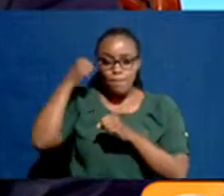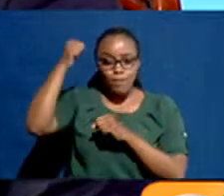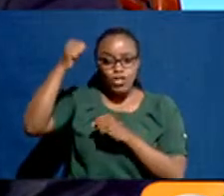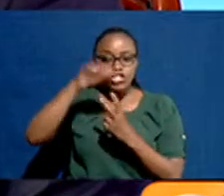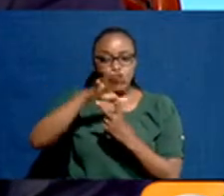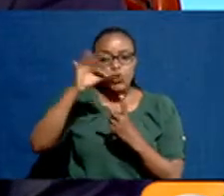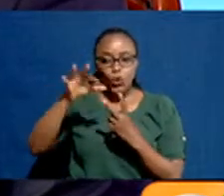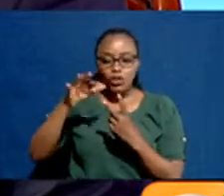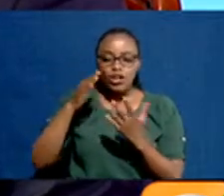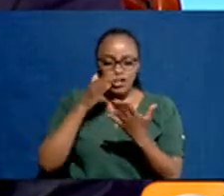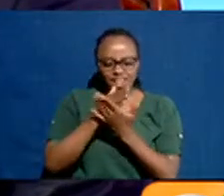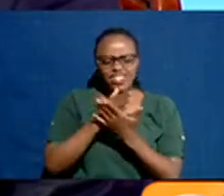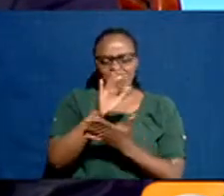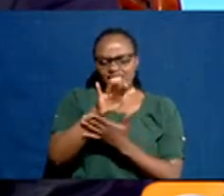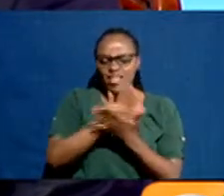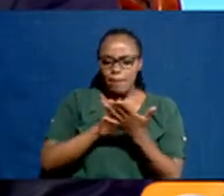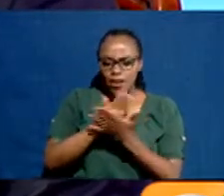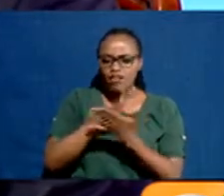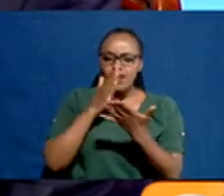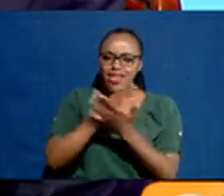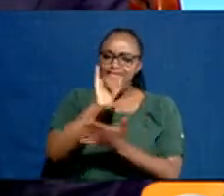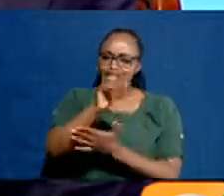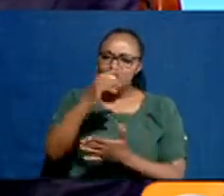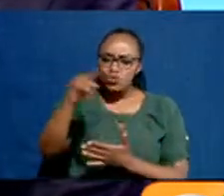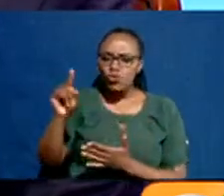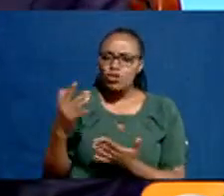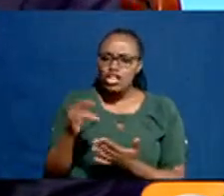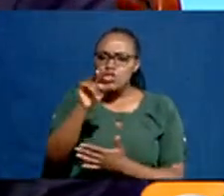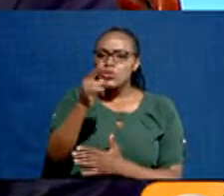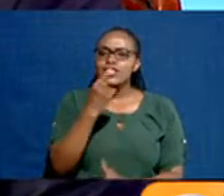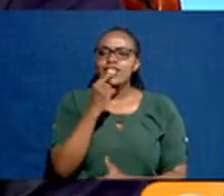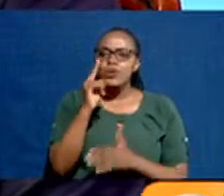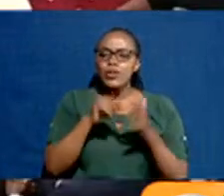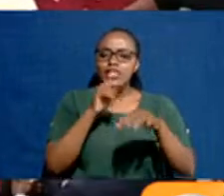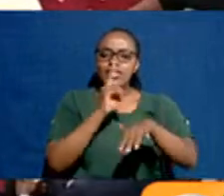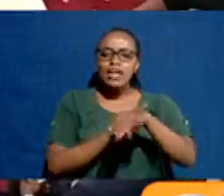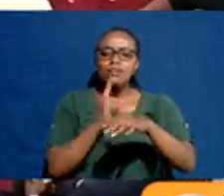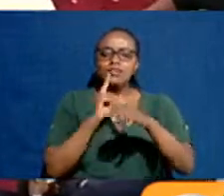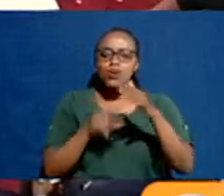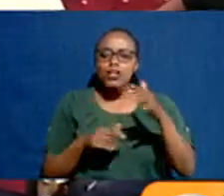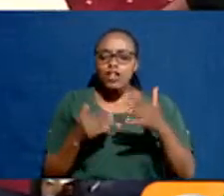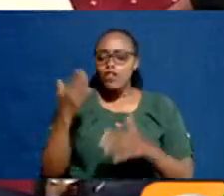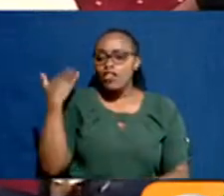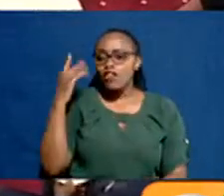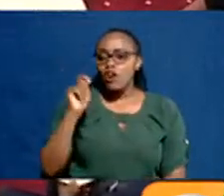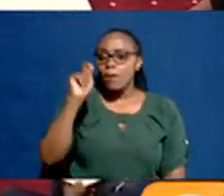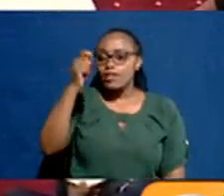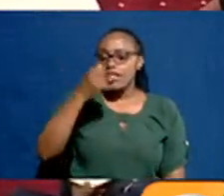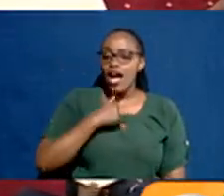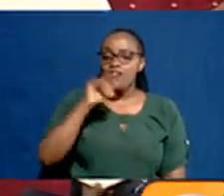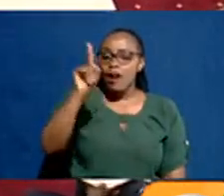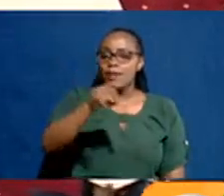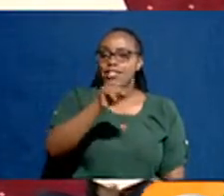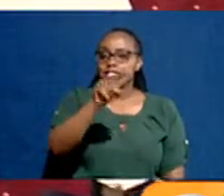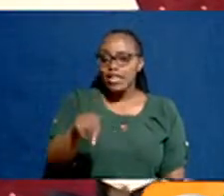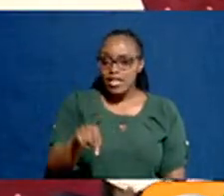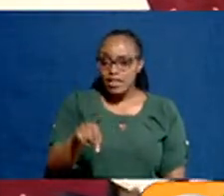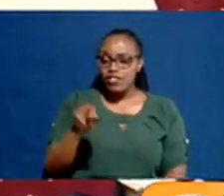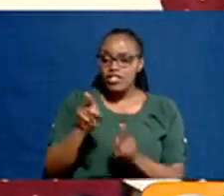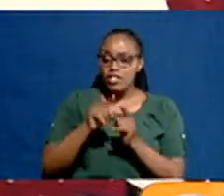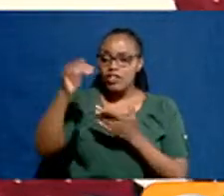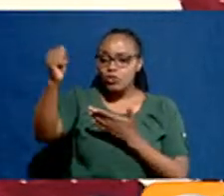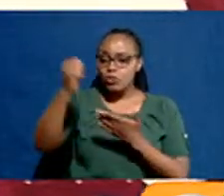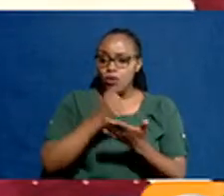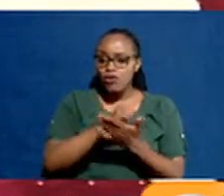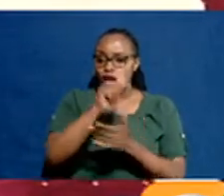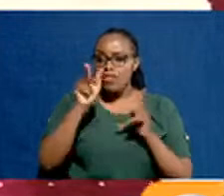is a fundamental right and freedom. Absolutely. So what are you saying by saying, yeah, the former president made a mistake to bring